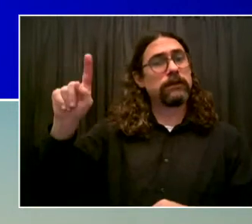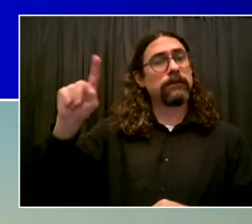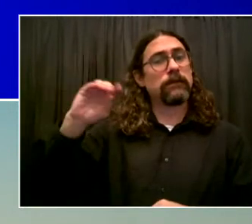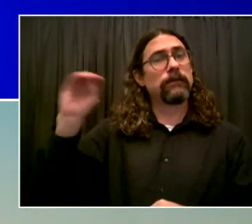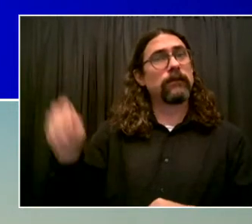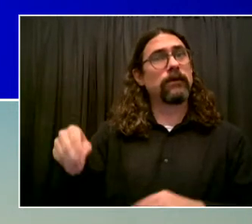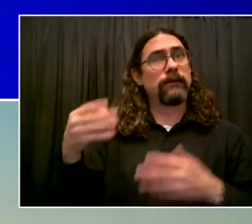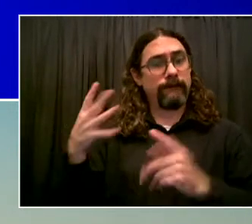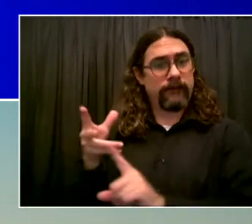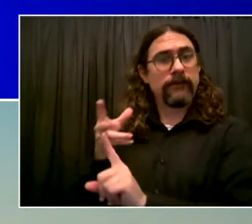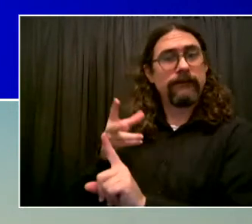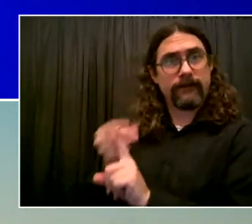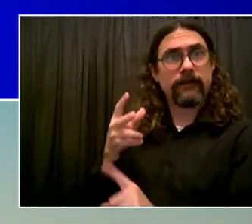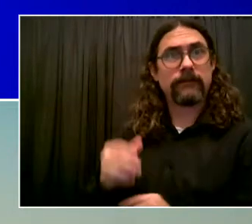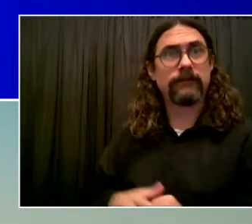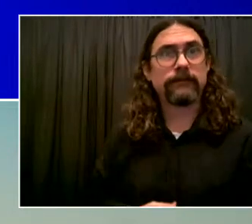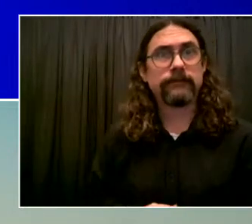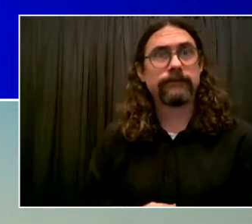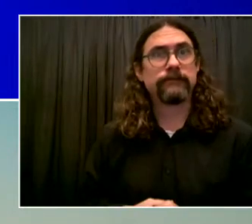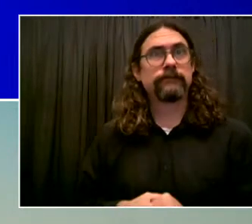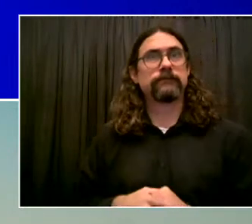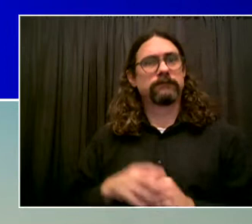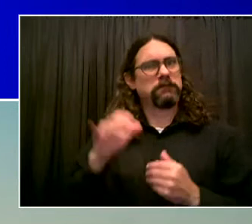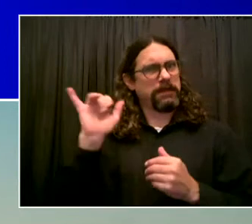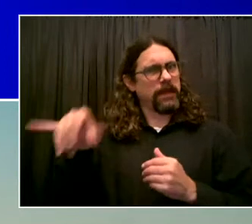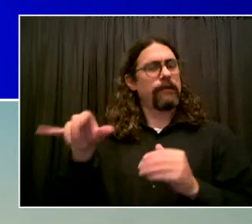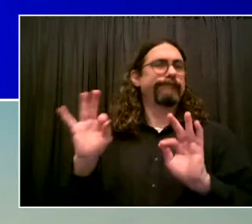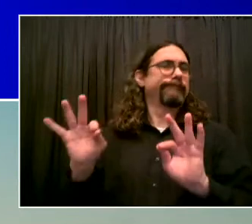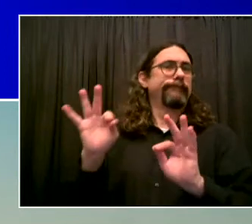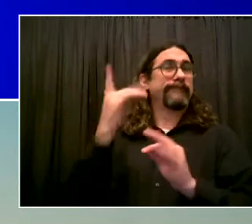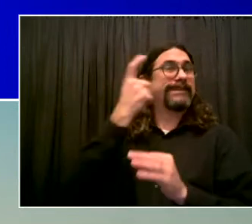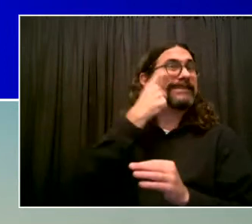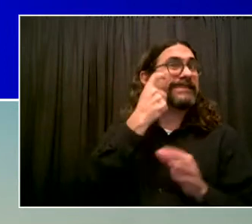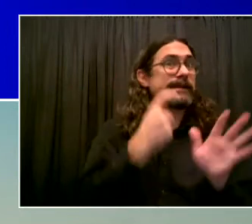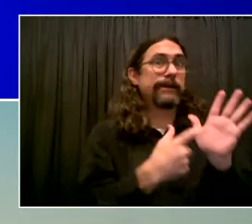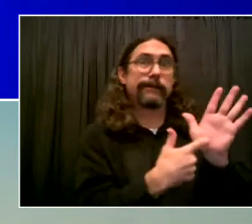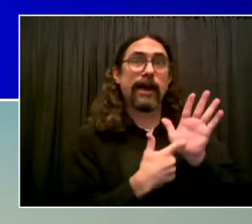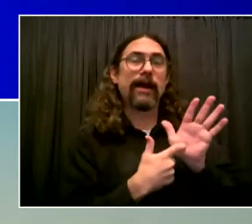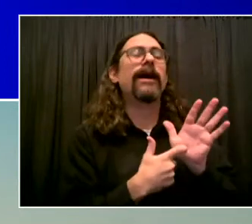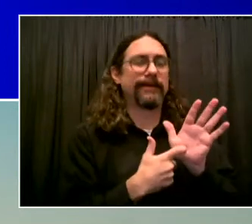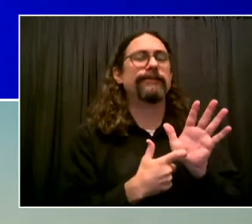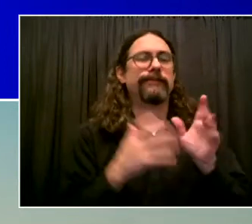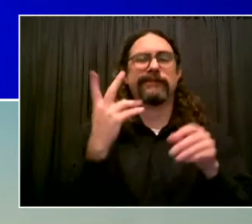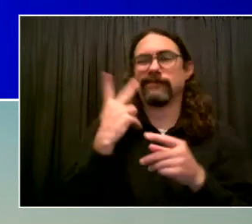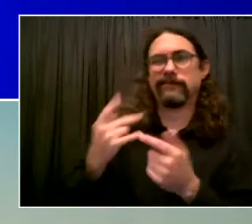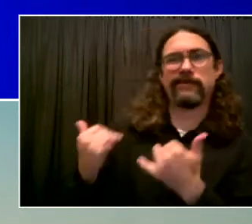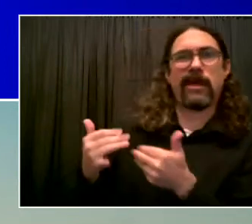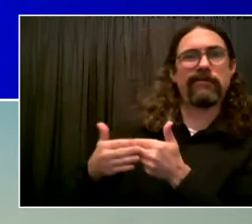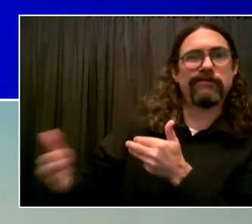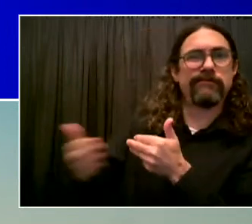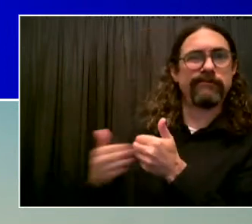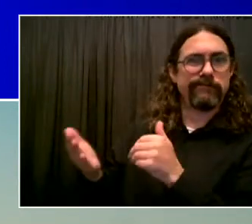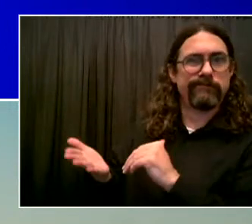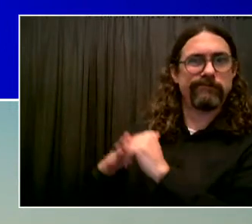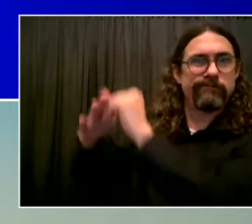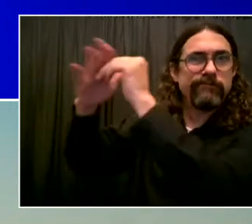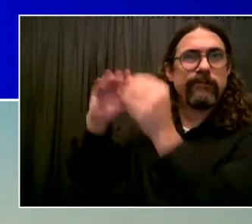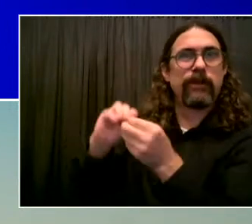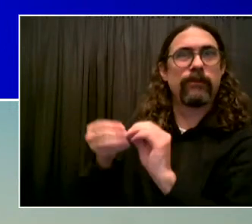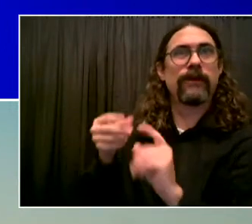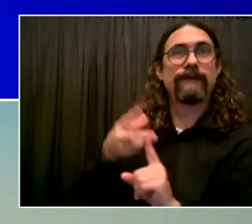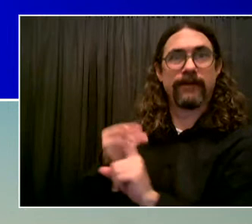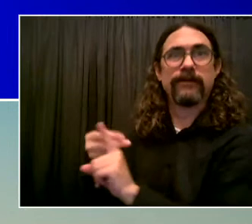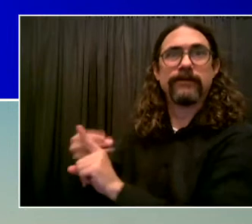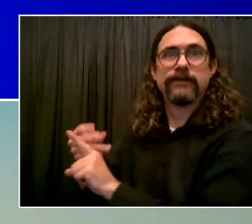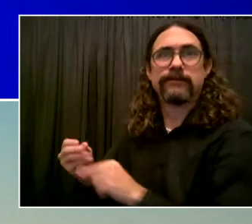growing. We want everyone to do the right thing, get vaccinated. Anyone who hasn't so far, there's still a chance to fix it. Come in,